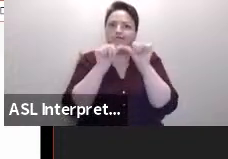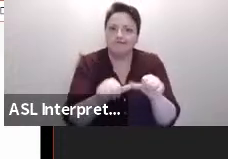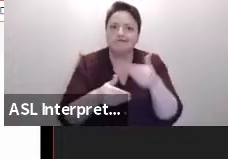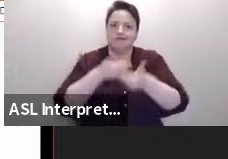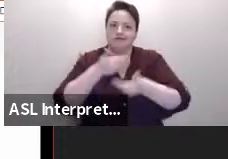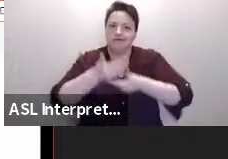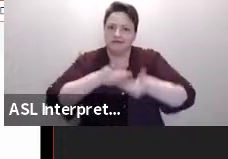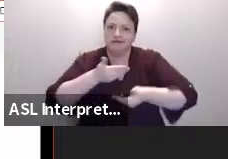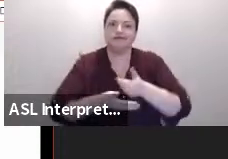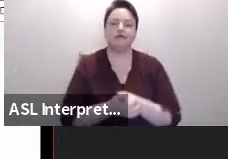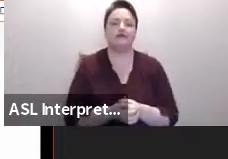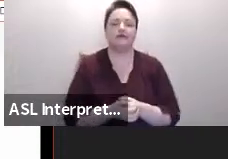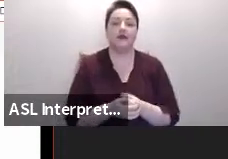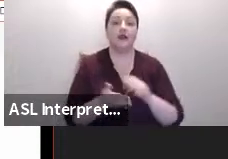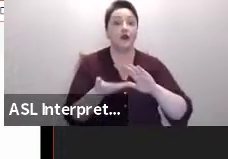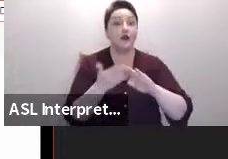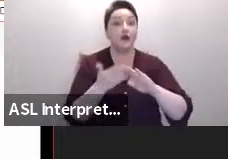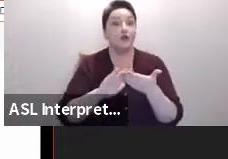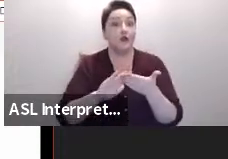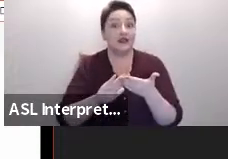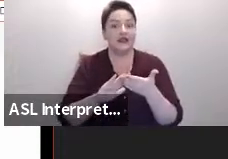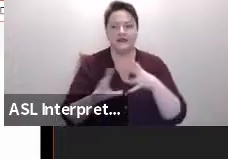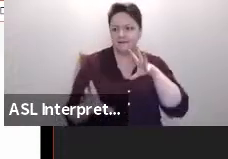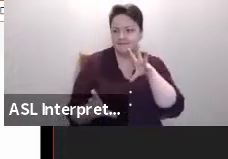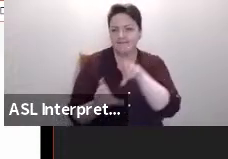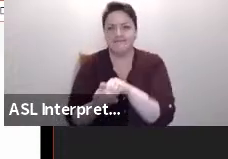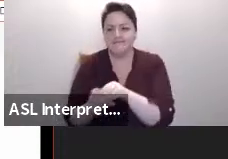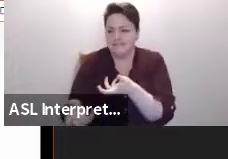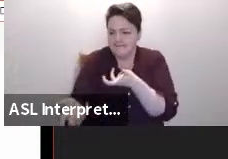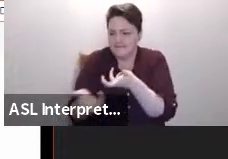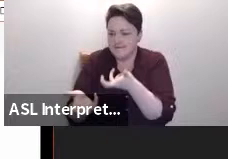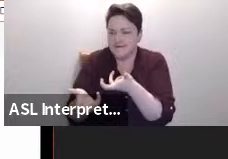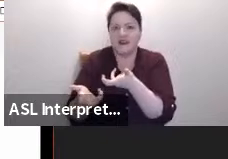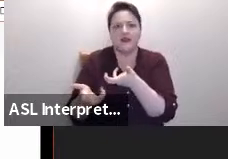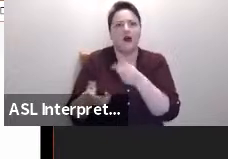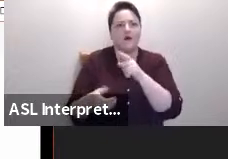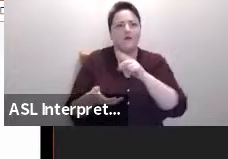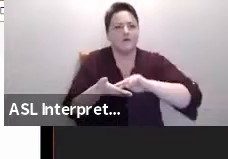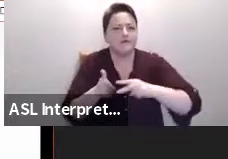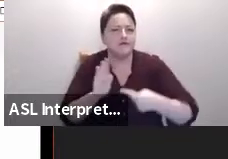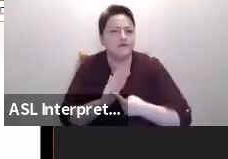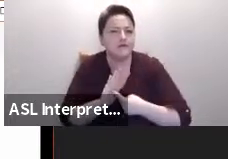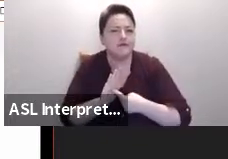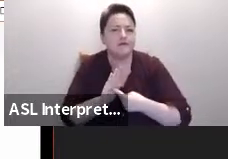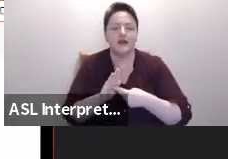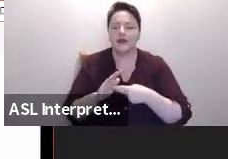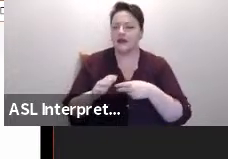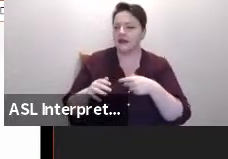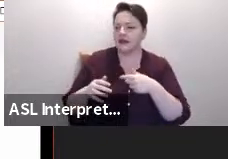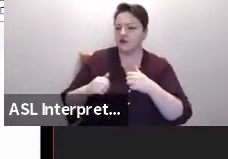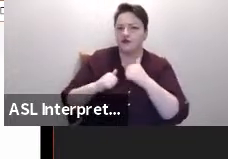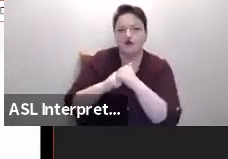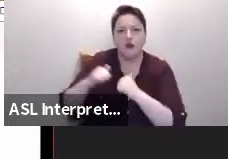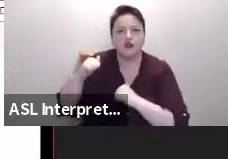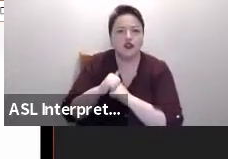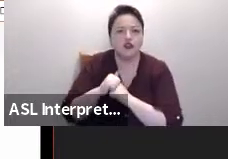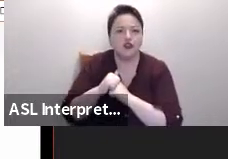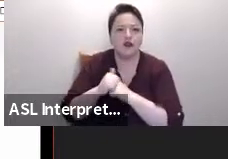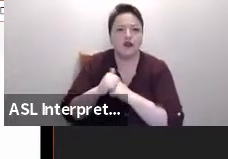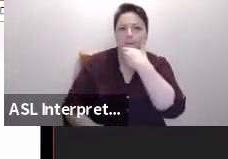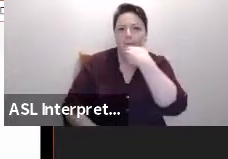striving to engage with communities through deliberate, structured, emerging, and best